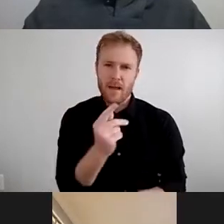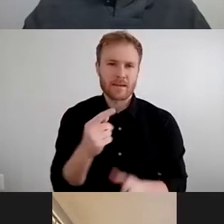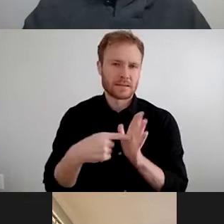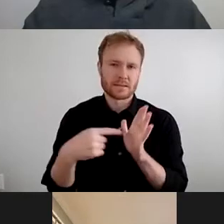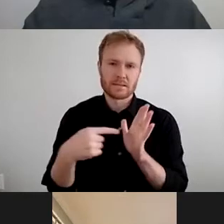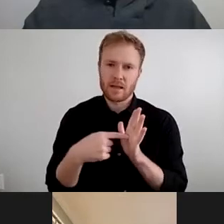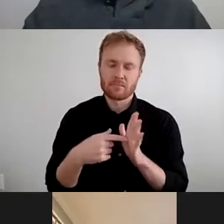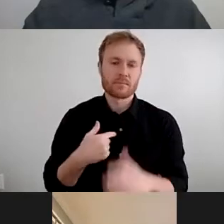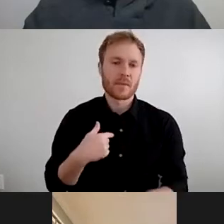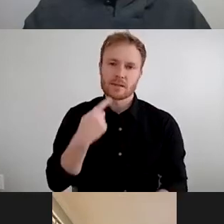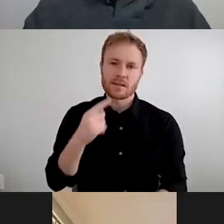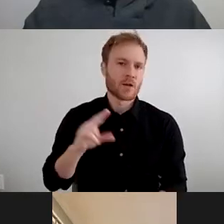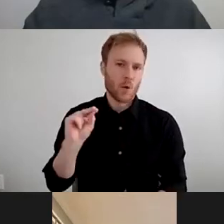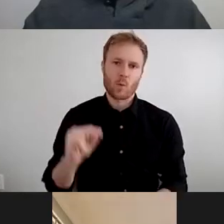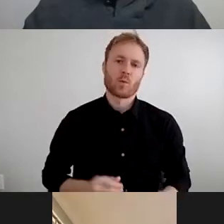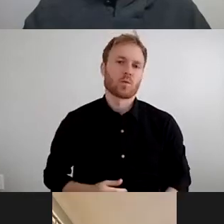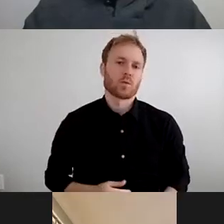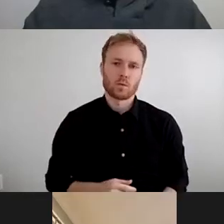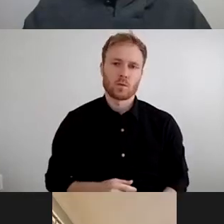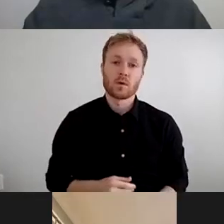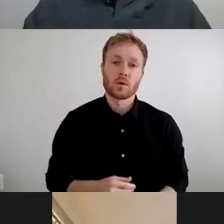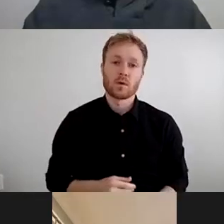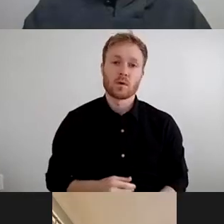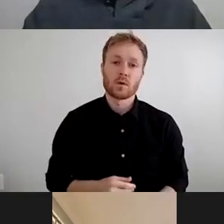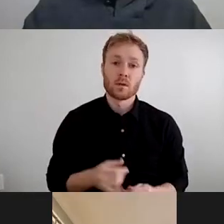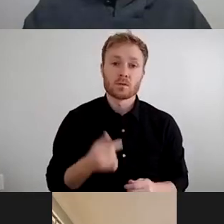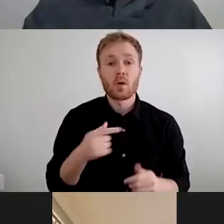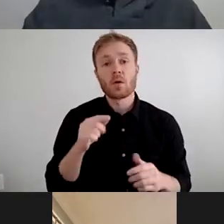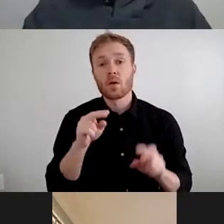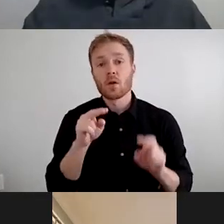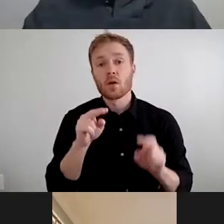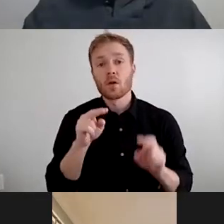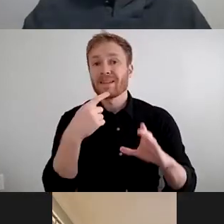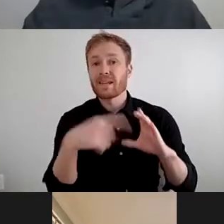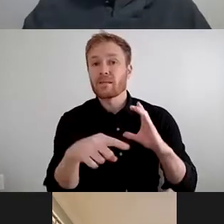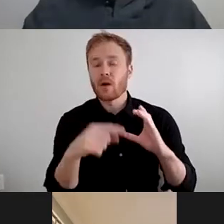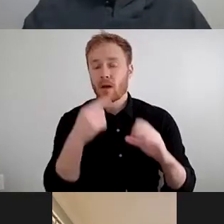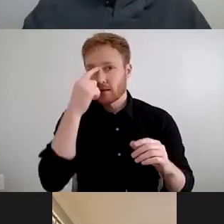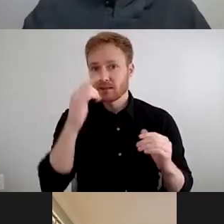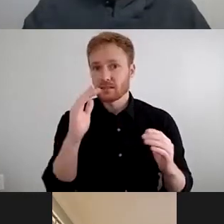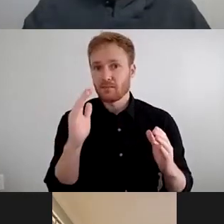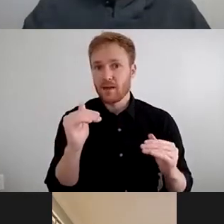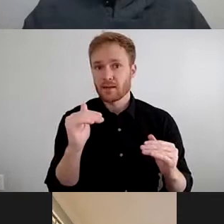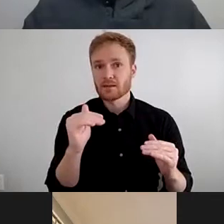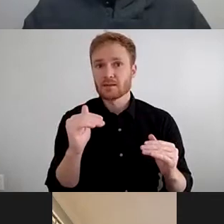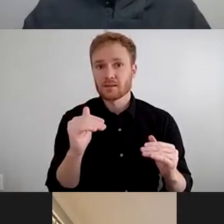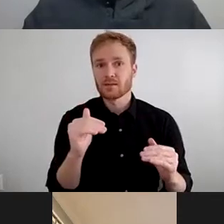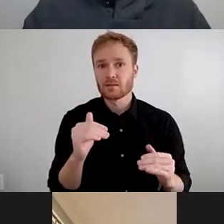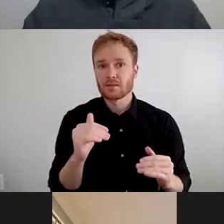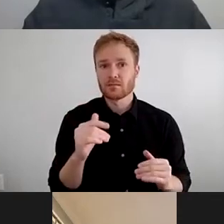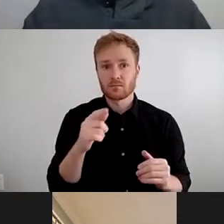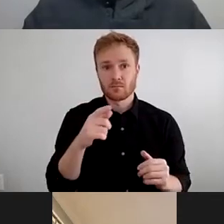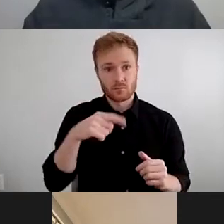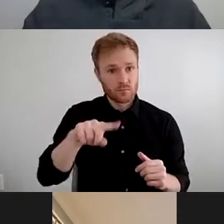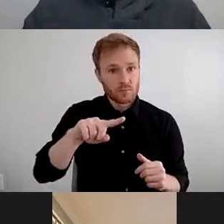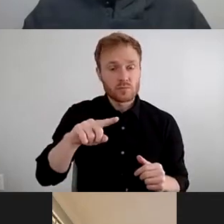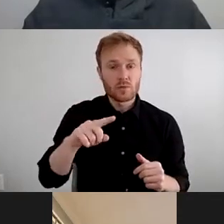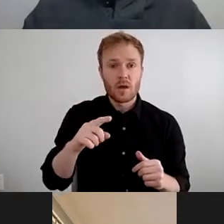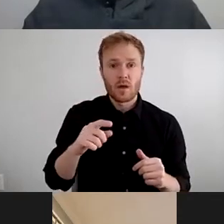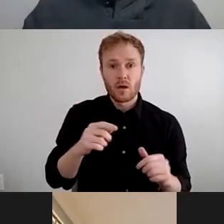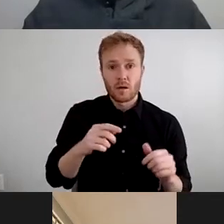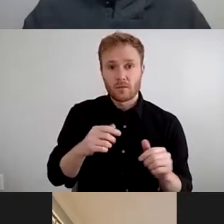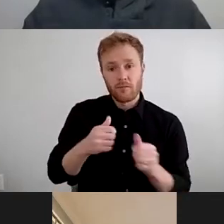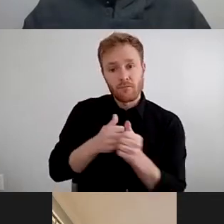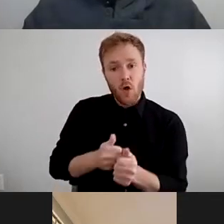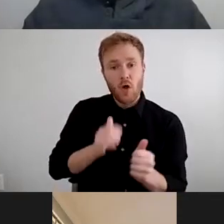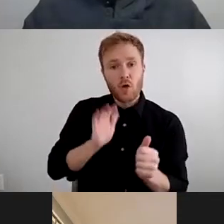So please look forward to the correspondence. And I expect, out of your due diligence and your honoring and your oath of the Constitution, that we